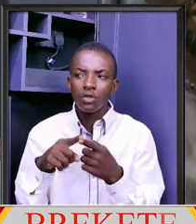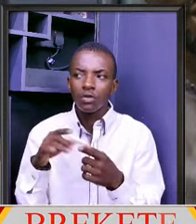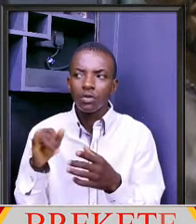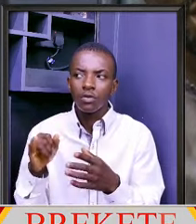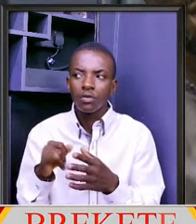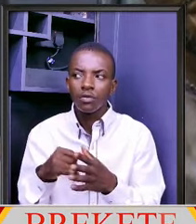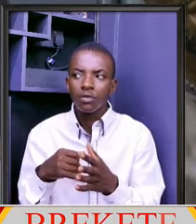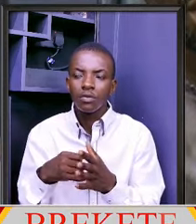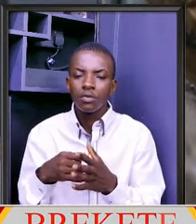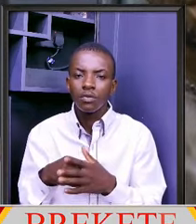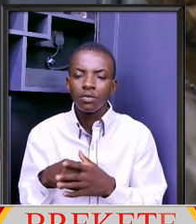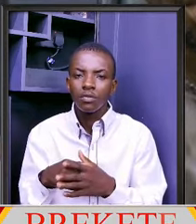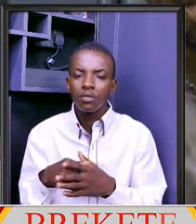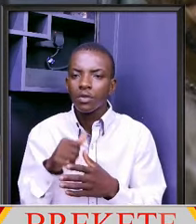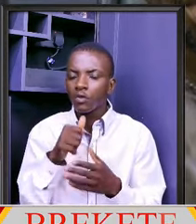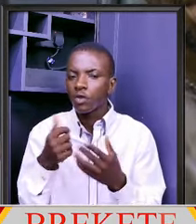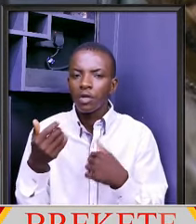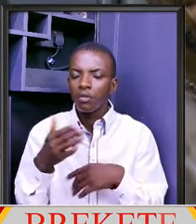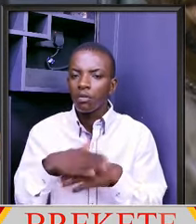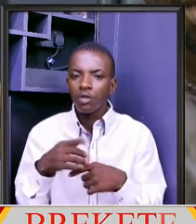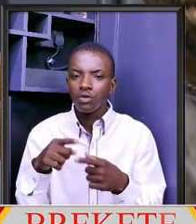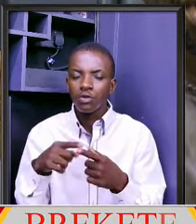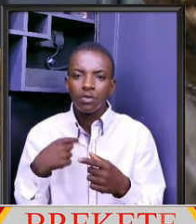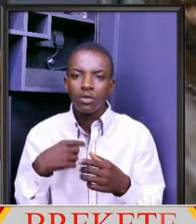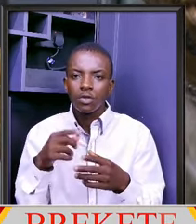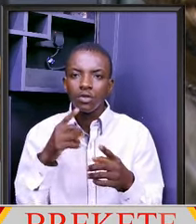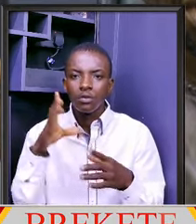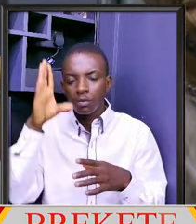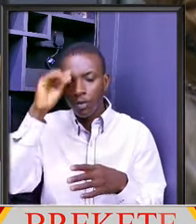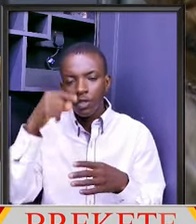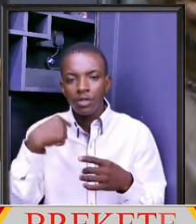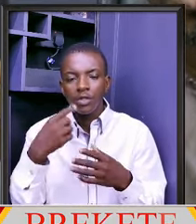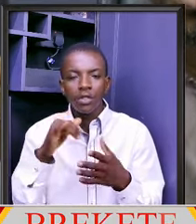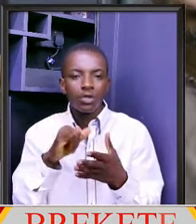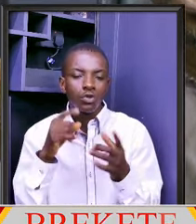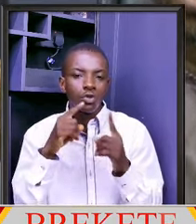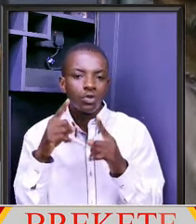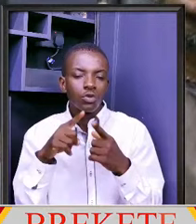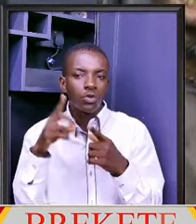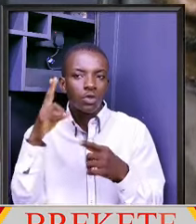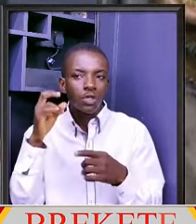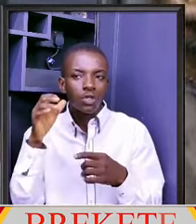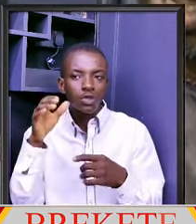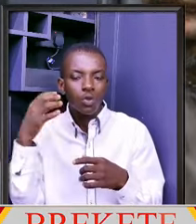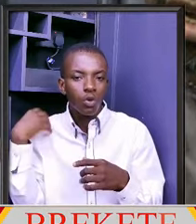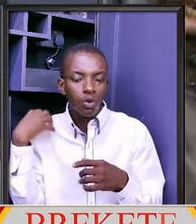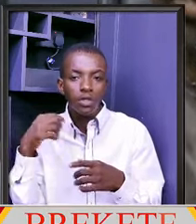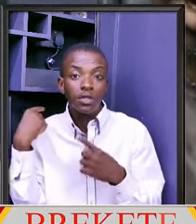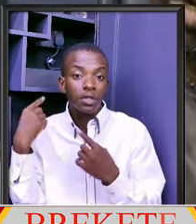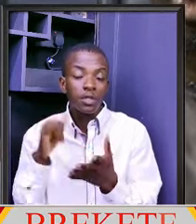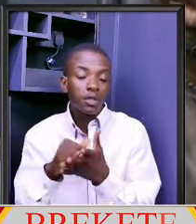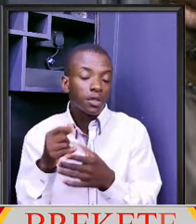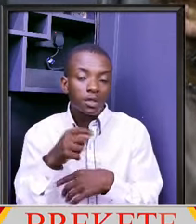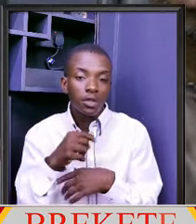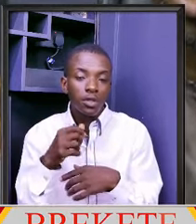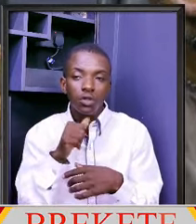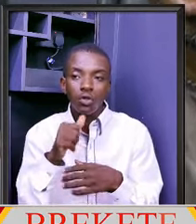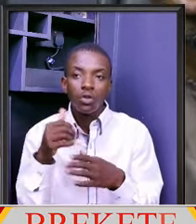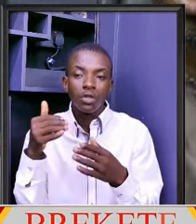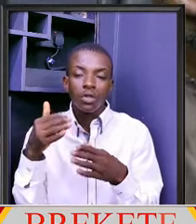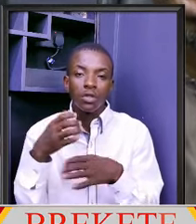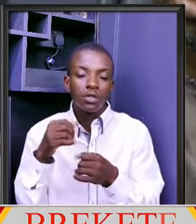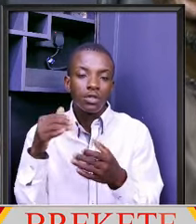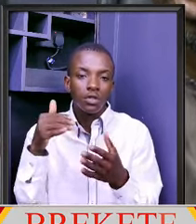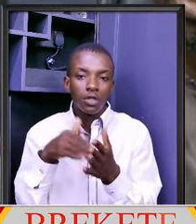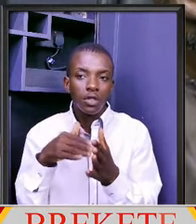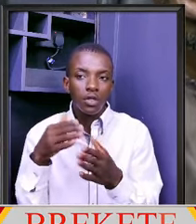They never get back to me. They say, the man saying go talk to his organ and get back. And since that day, he never reached for them to get back.